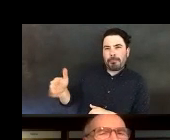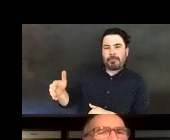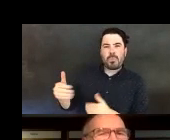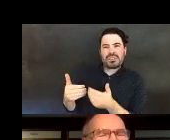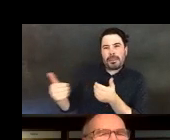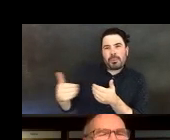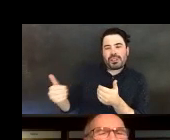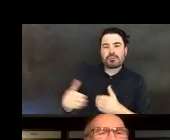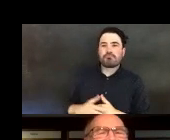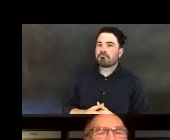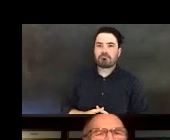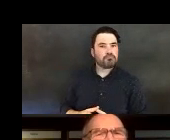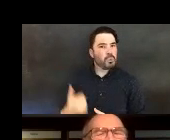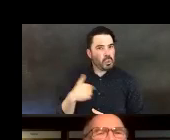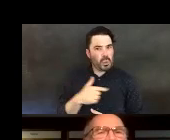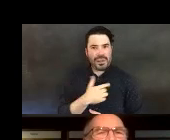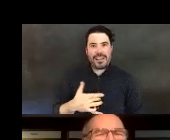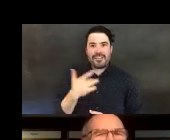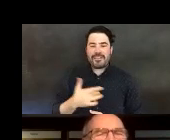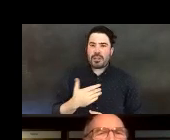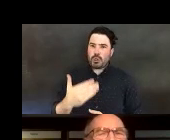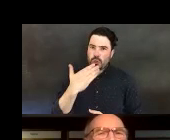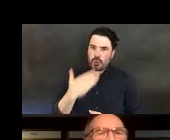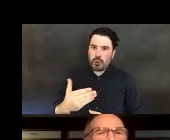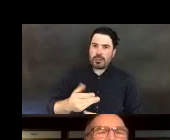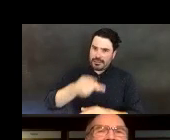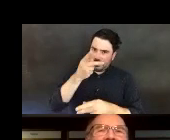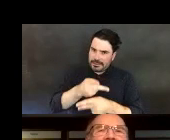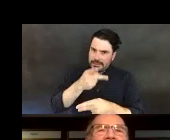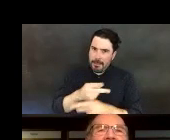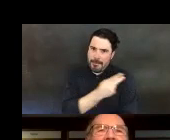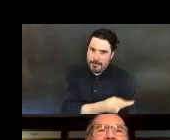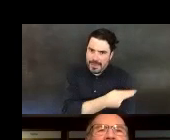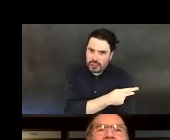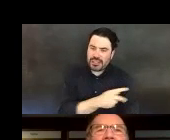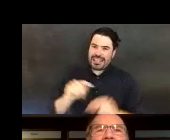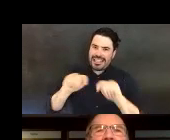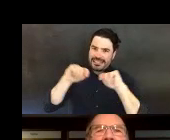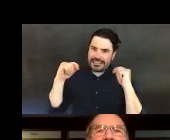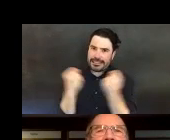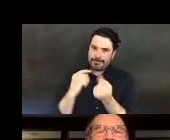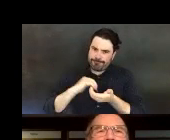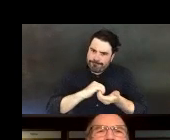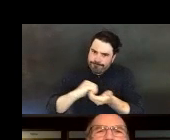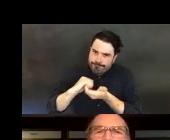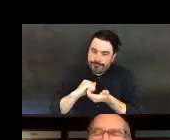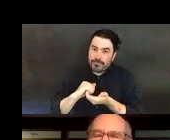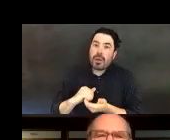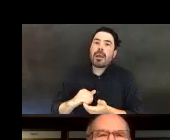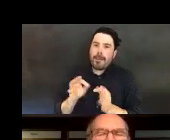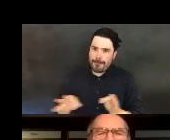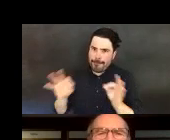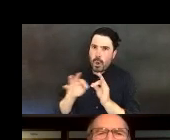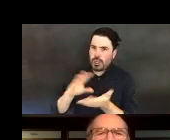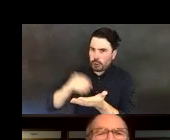teams work better and that patient care is improved when we have learners involved. So they're very